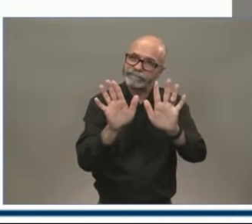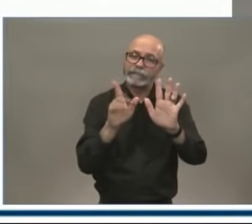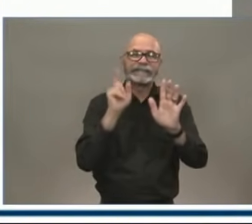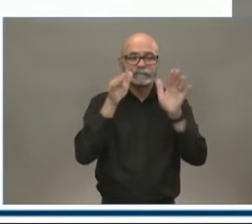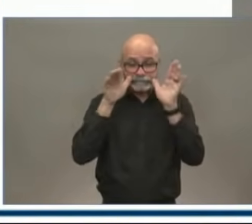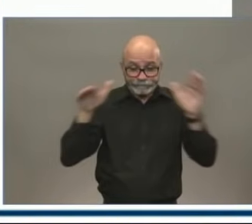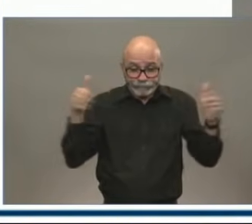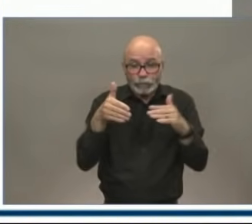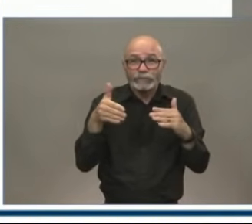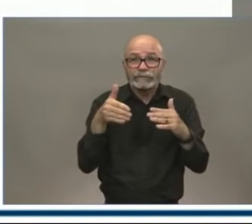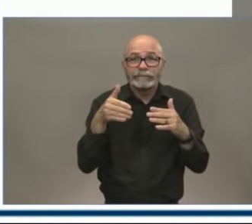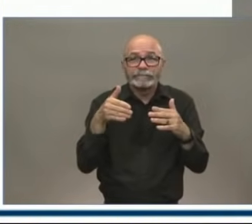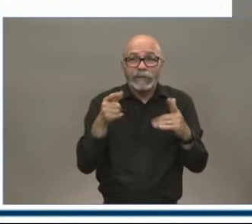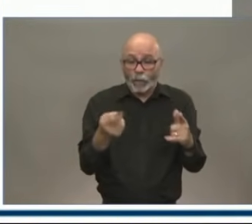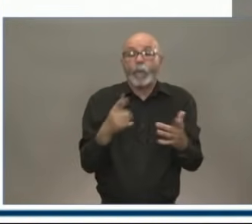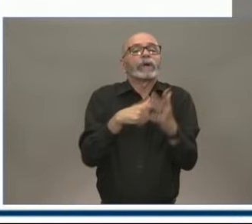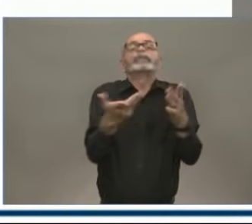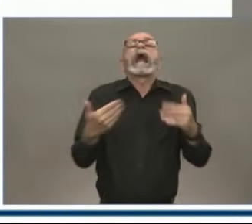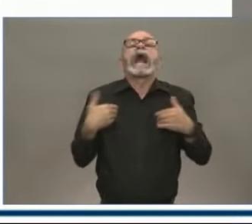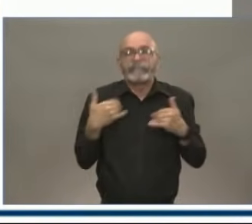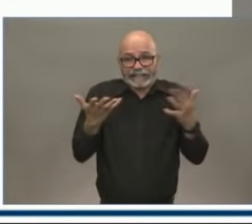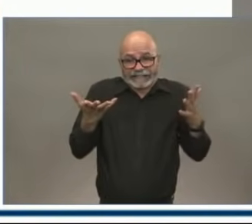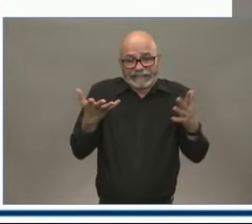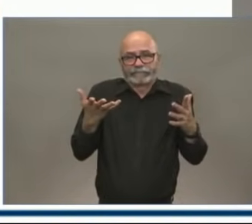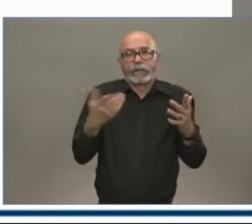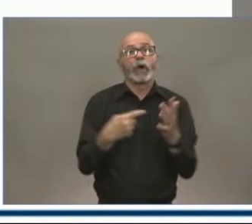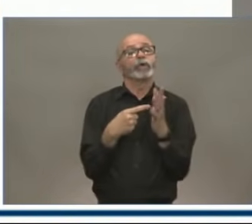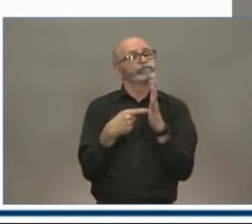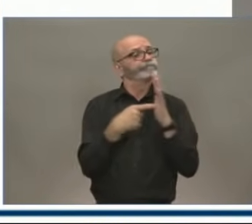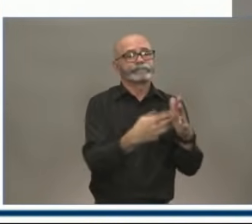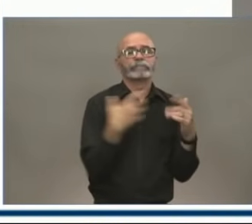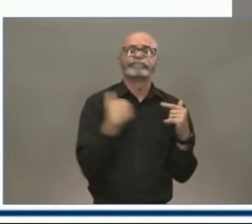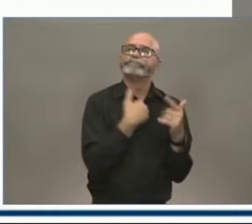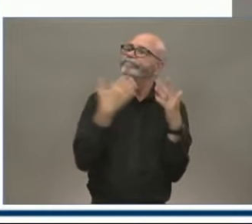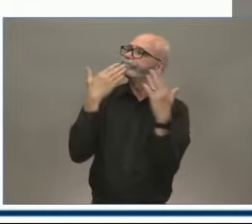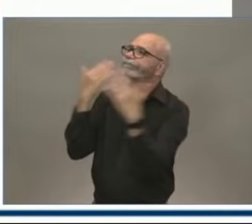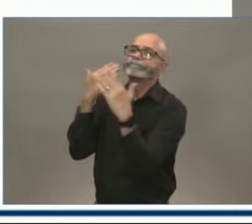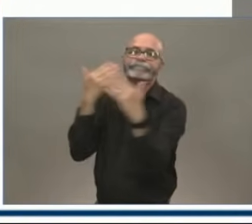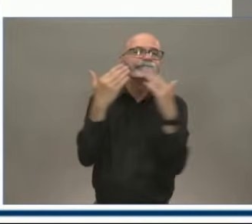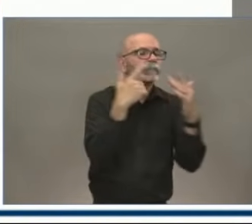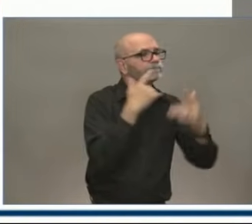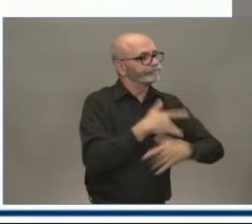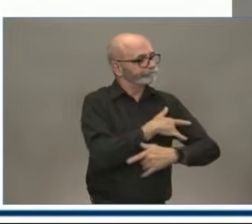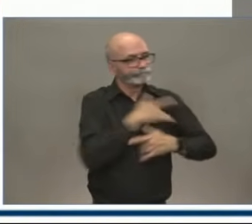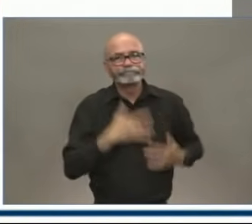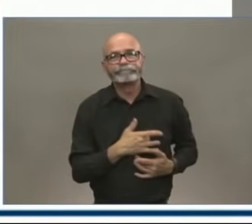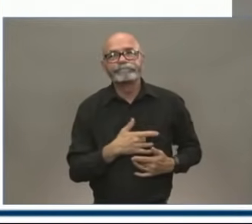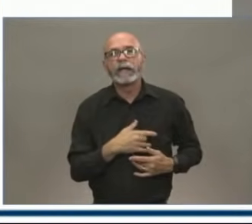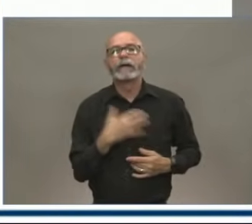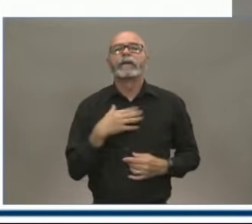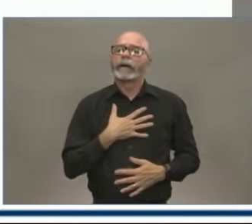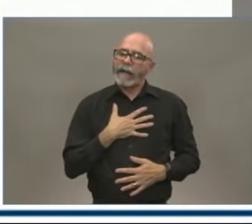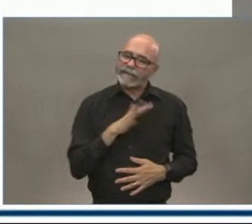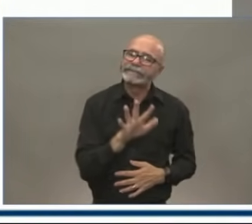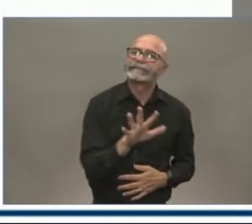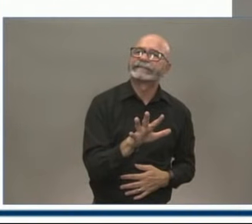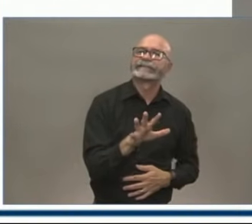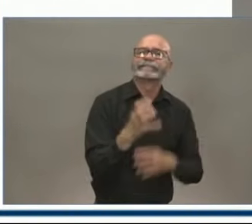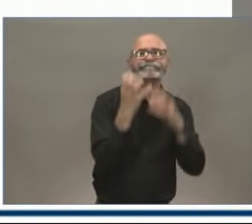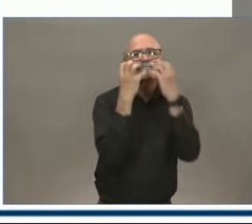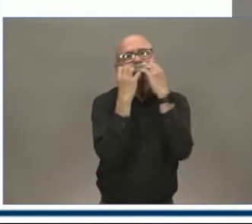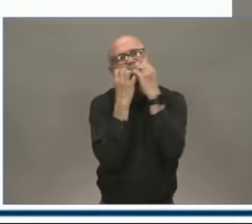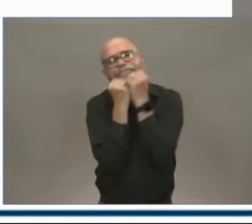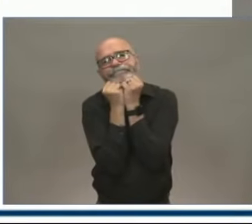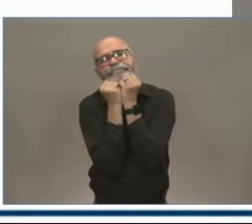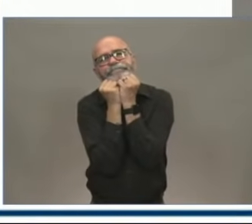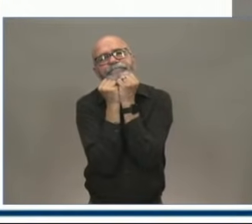have around gratitude and generosity, kindness and community, compassion and caring. Focus on those and how you